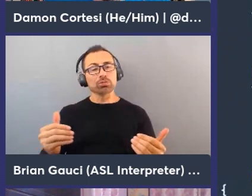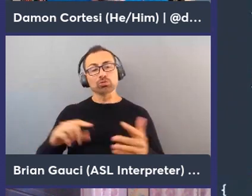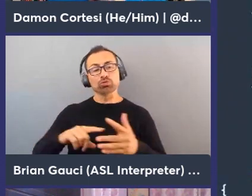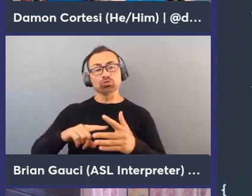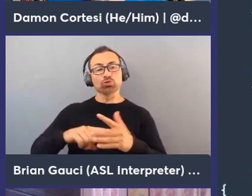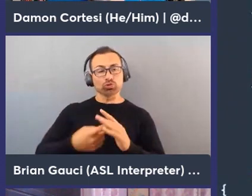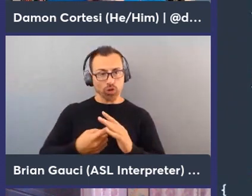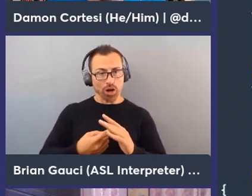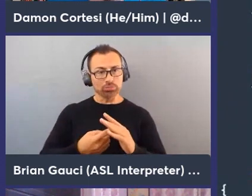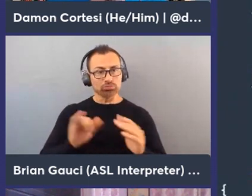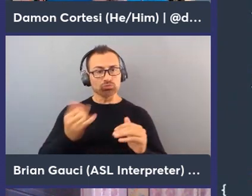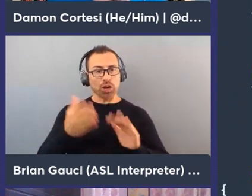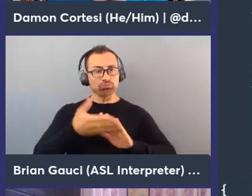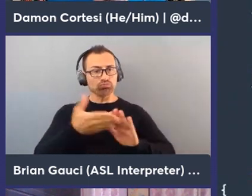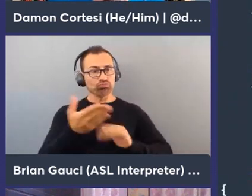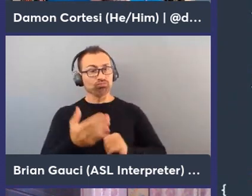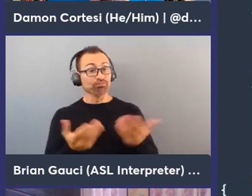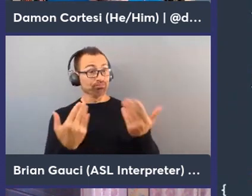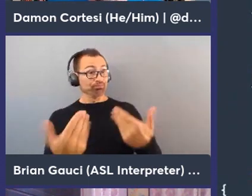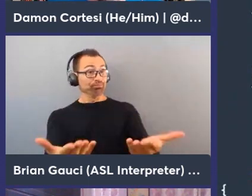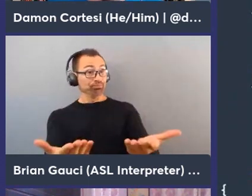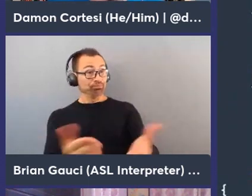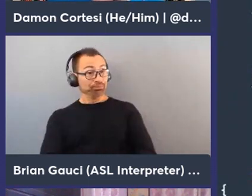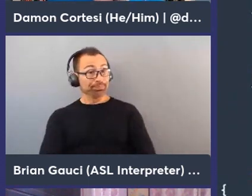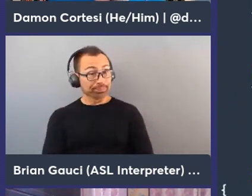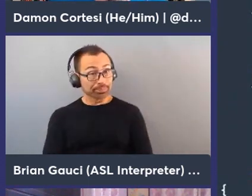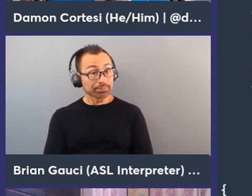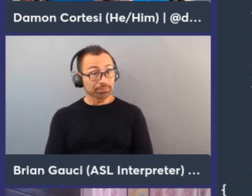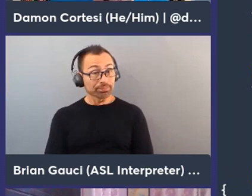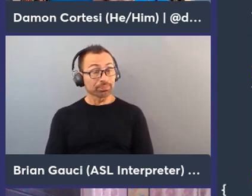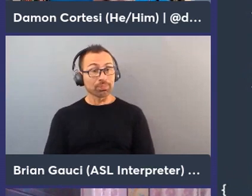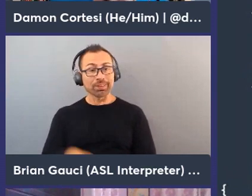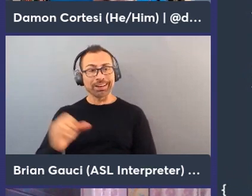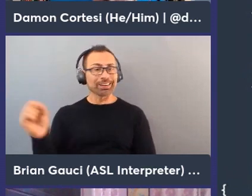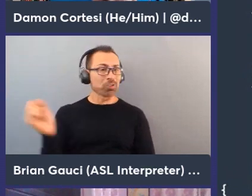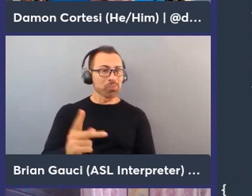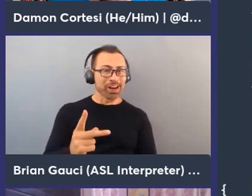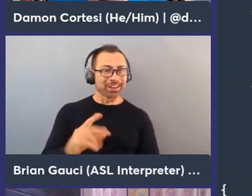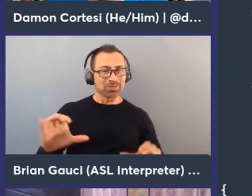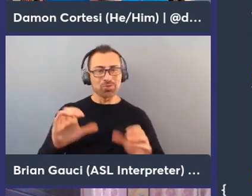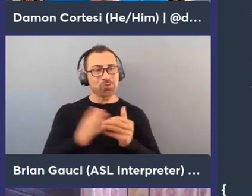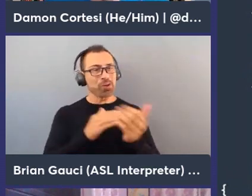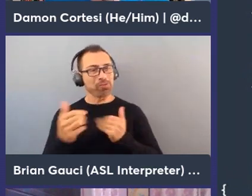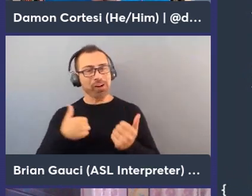and there we go. I can go back and do whatever I am doing for work now.